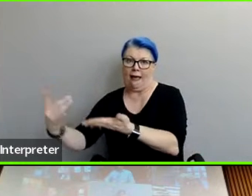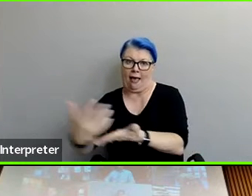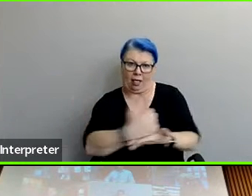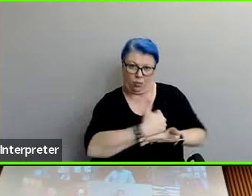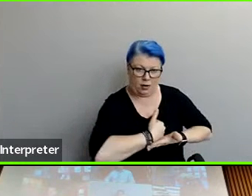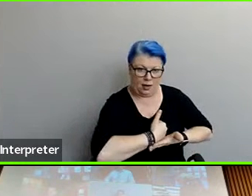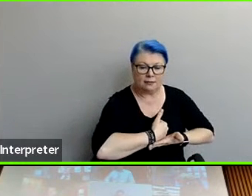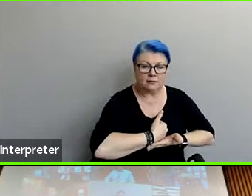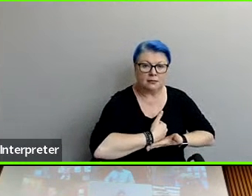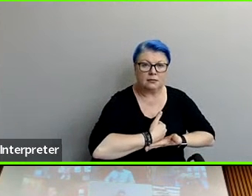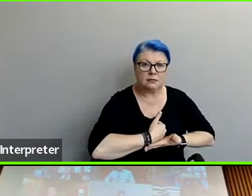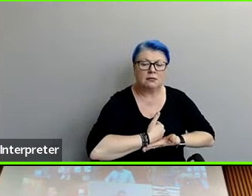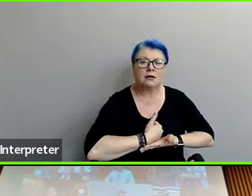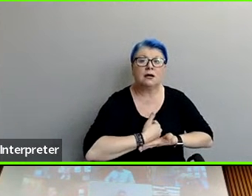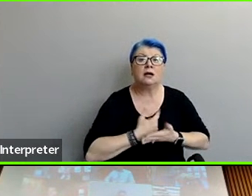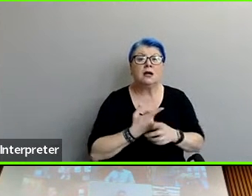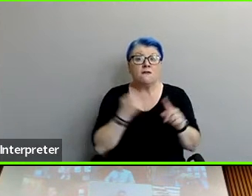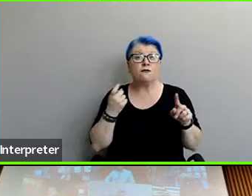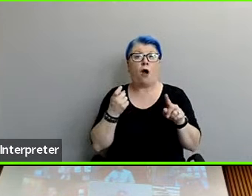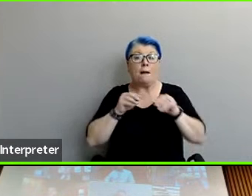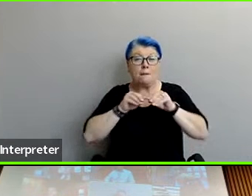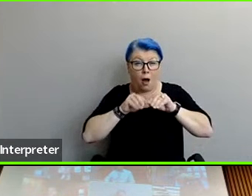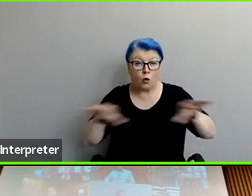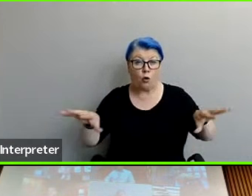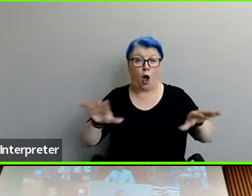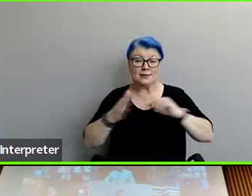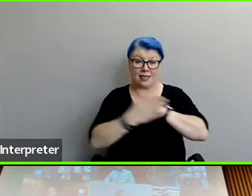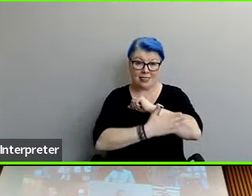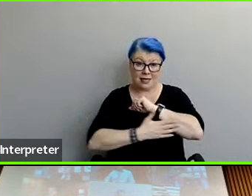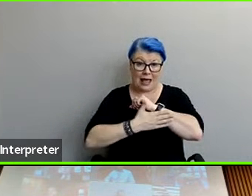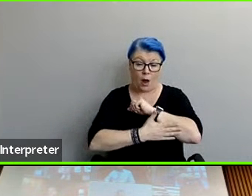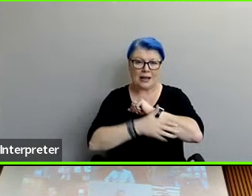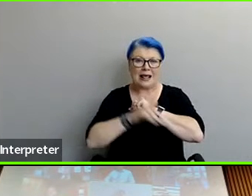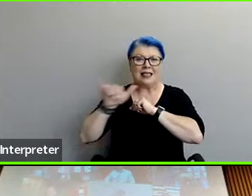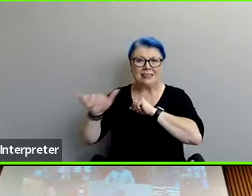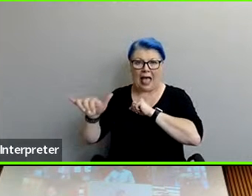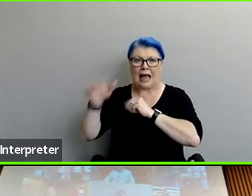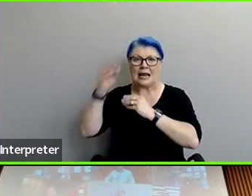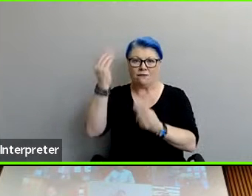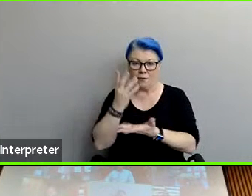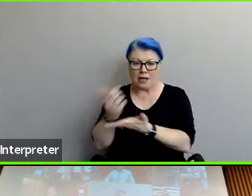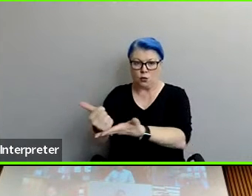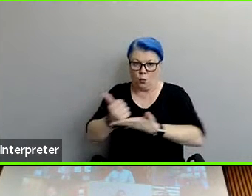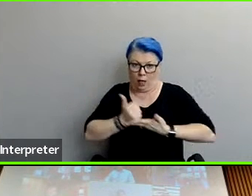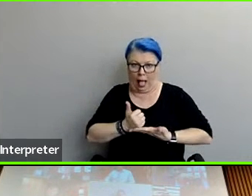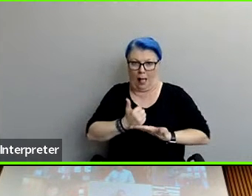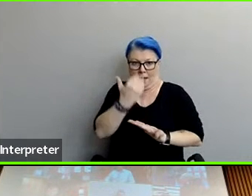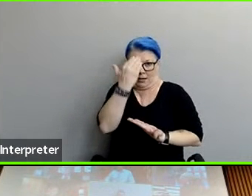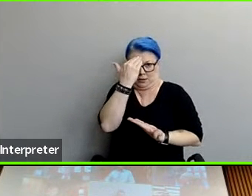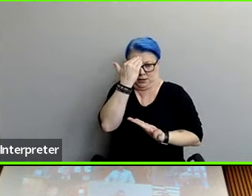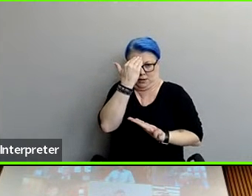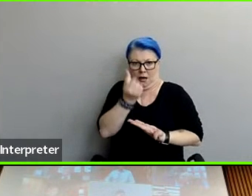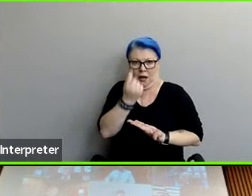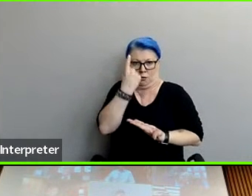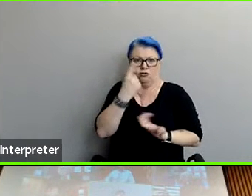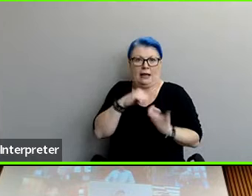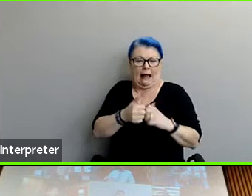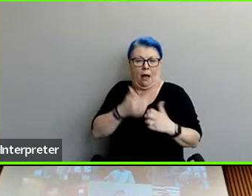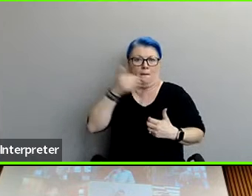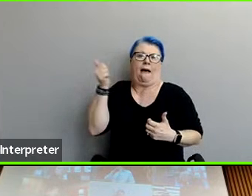available across the county so that that can help inform us for that work moving forward. So it's evident